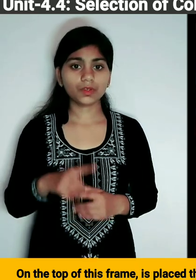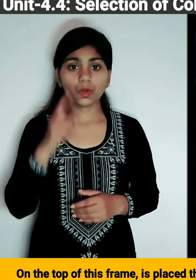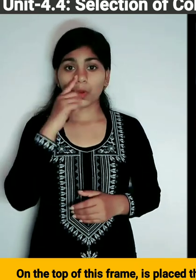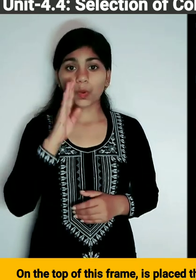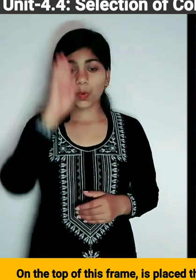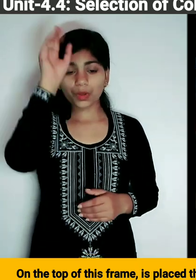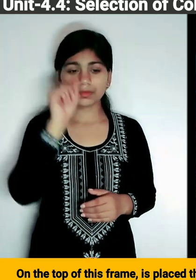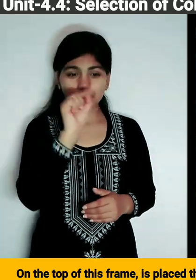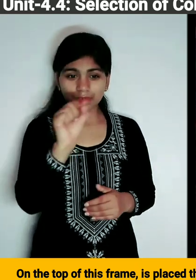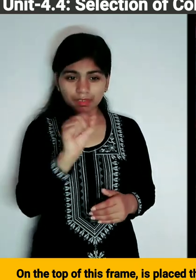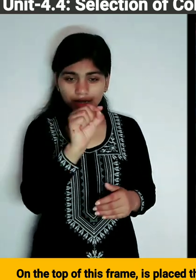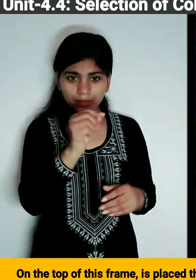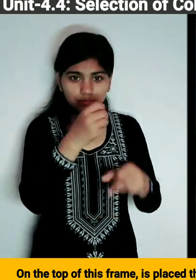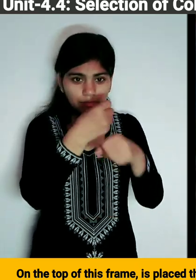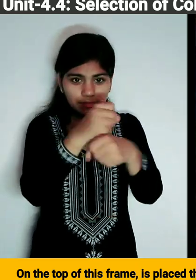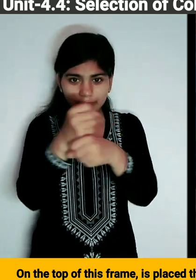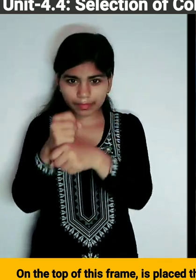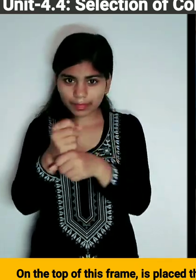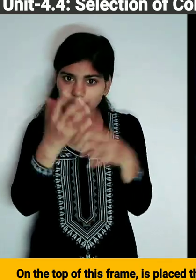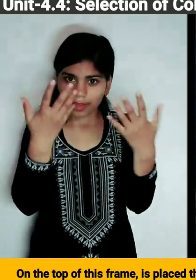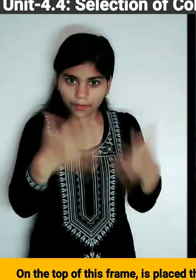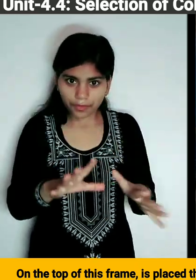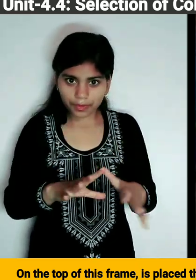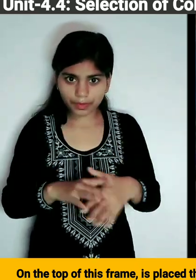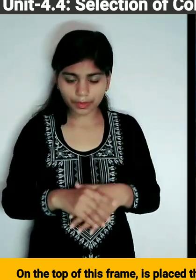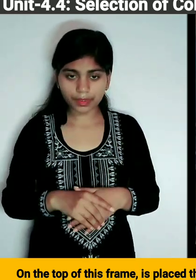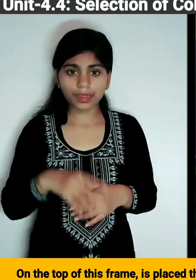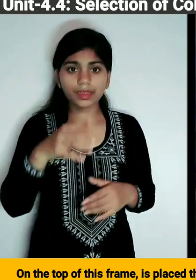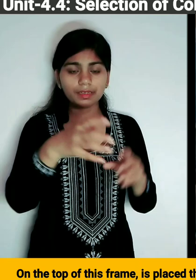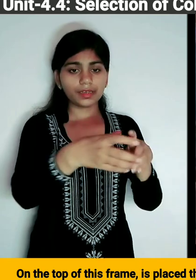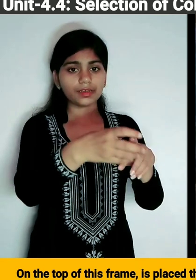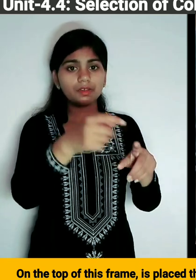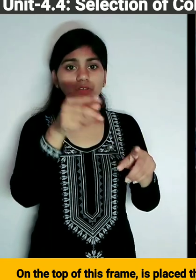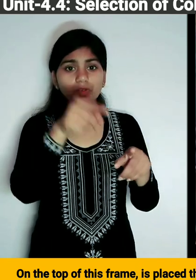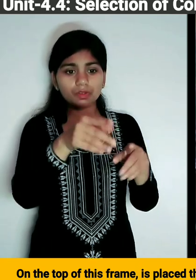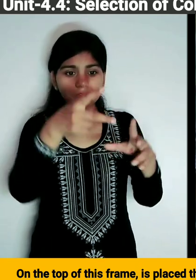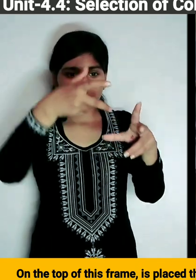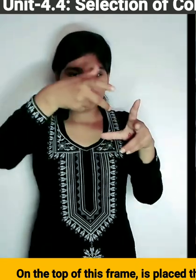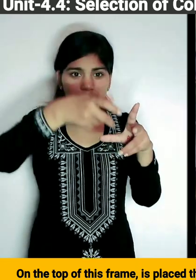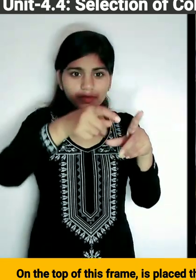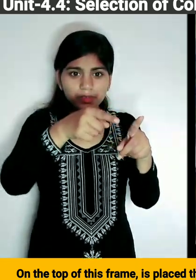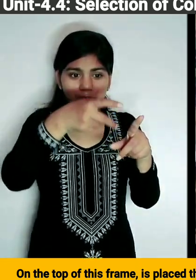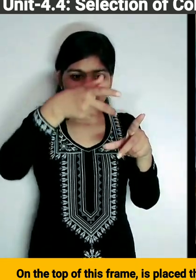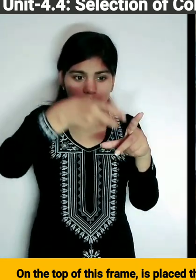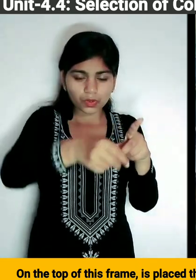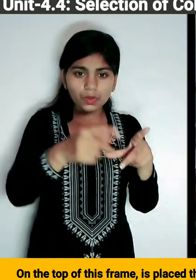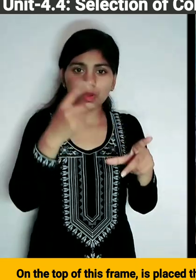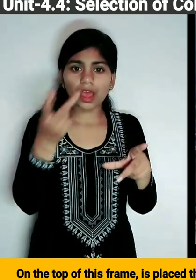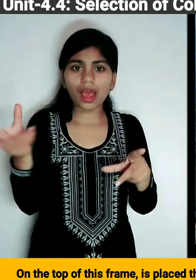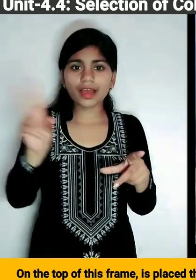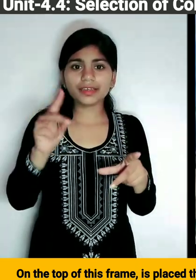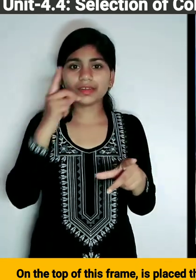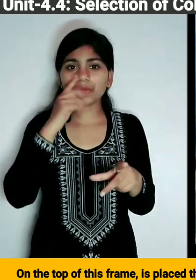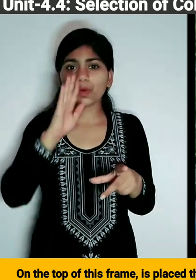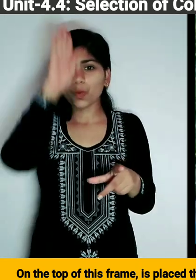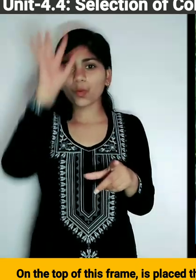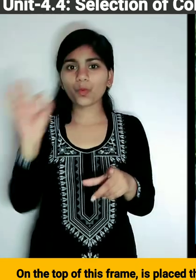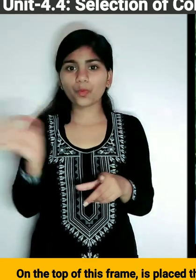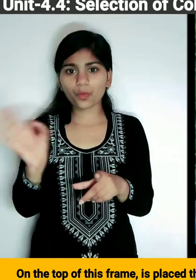When the queen cells are sealed, they can be grafted into the de-queened